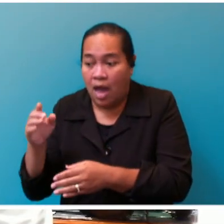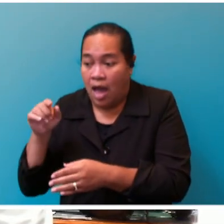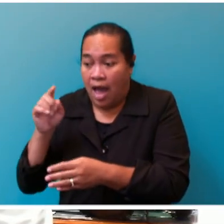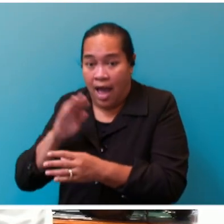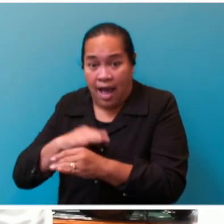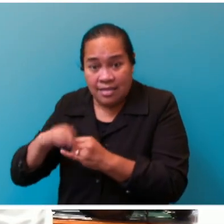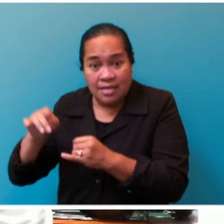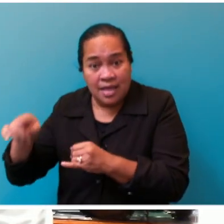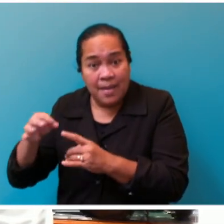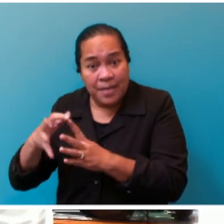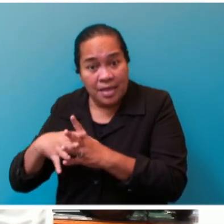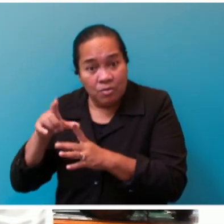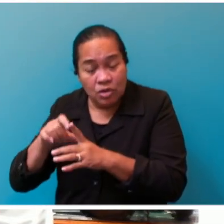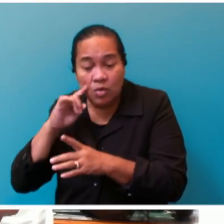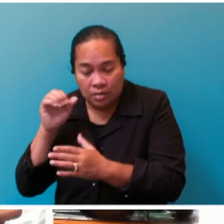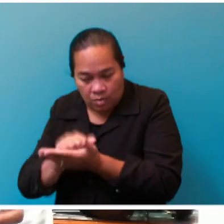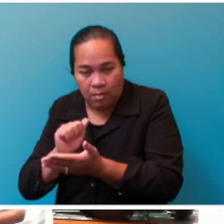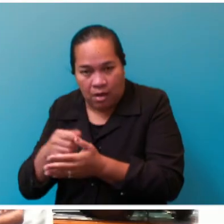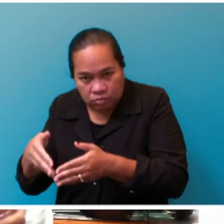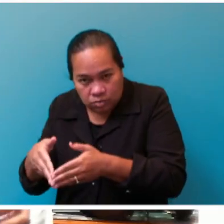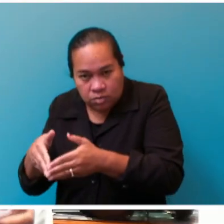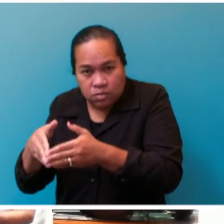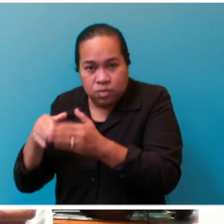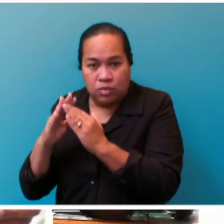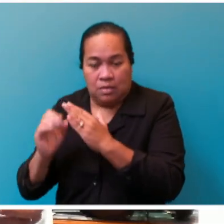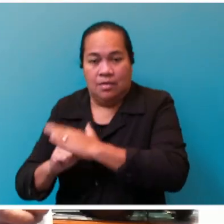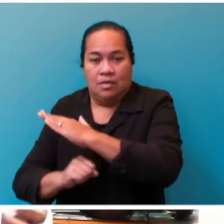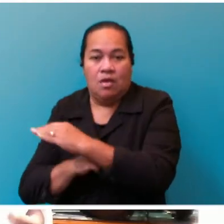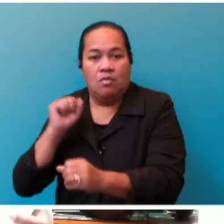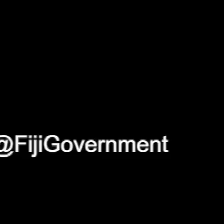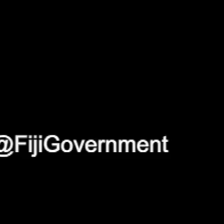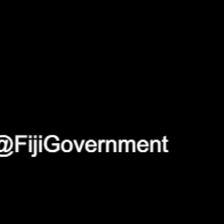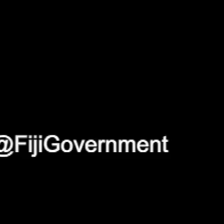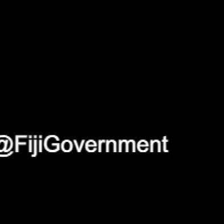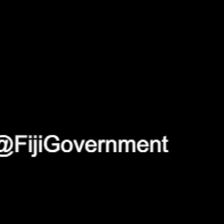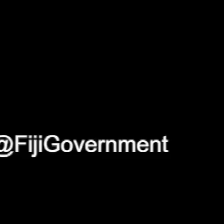infrastructure and resourcing are fully restored. Thank you.